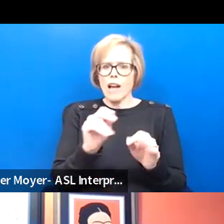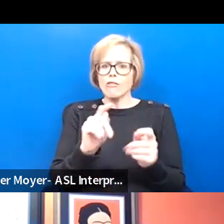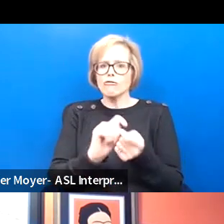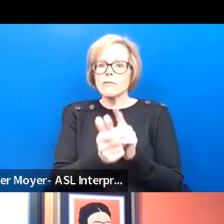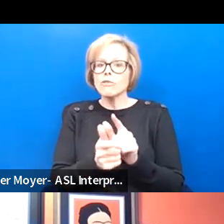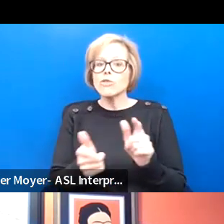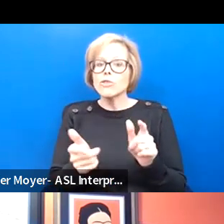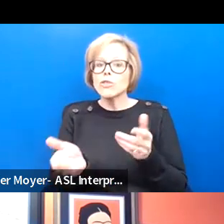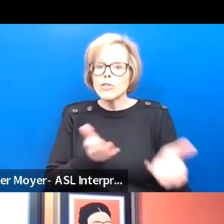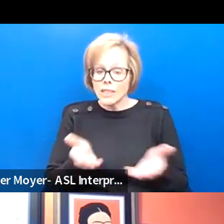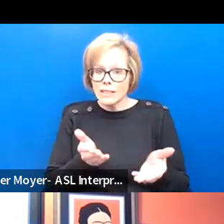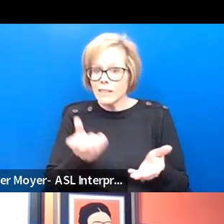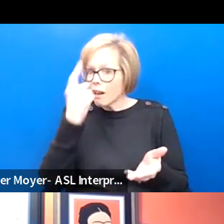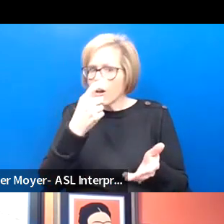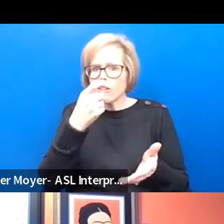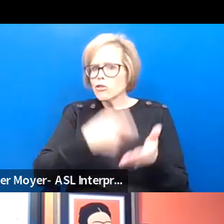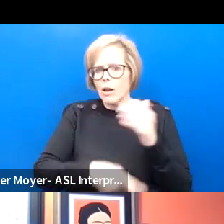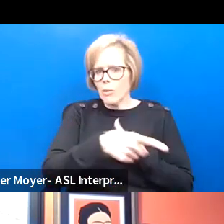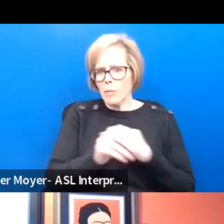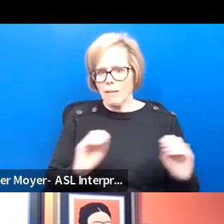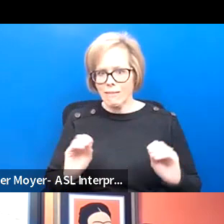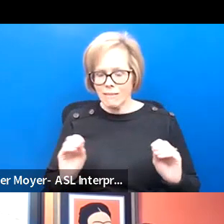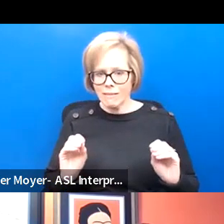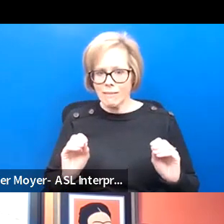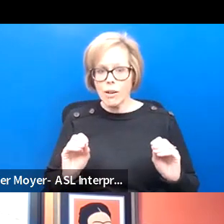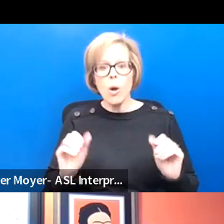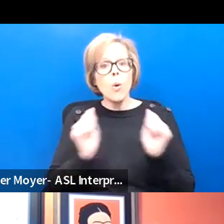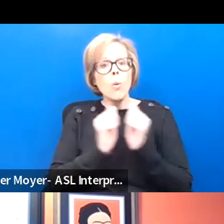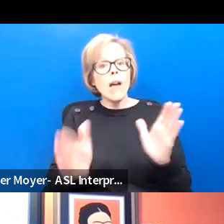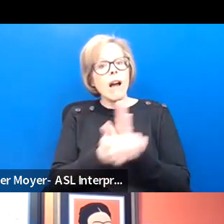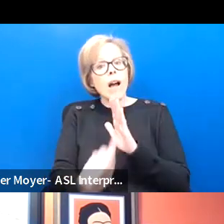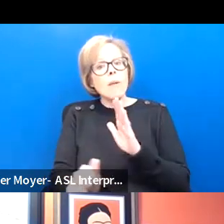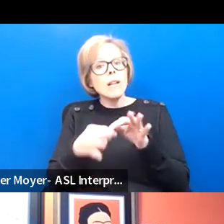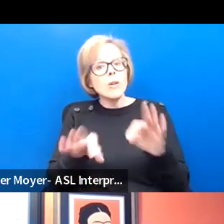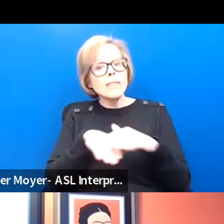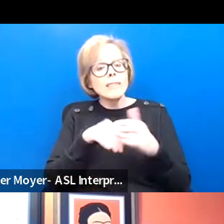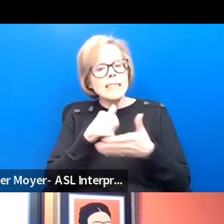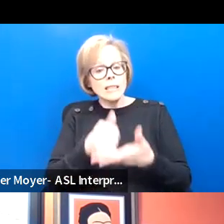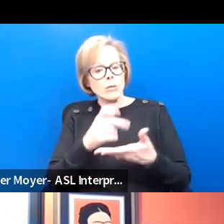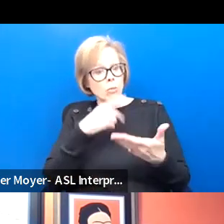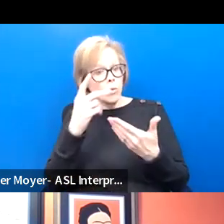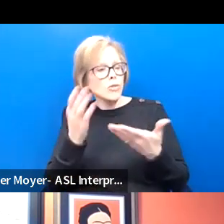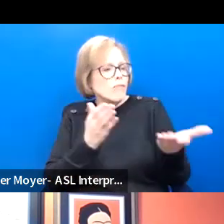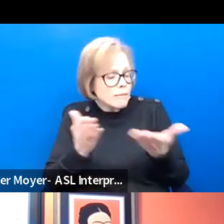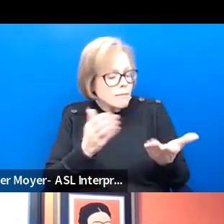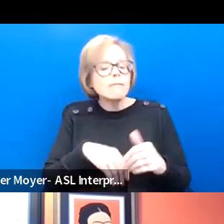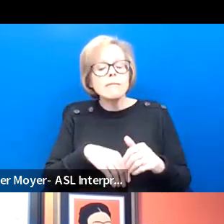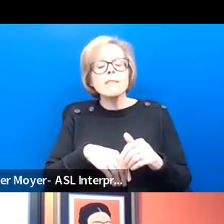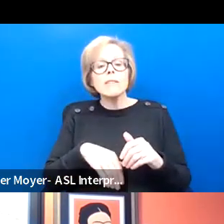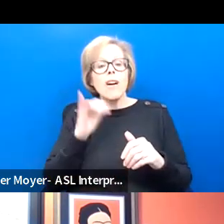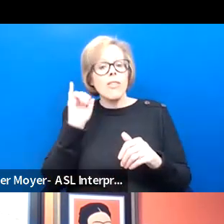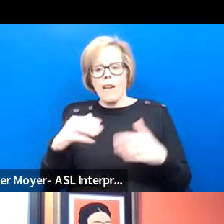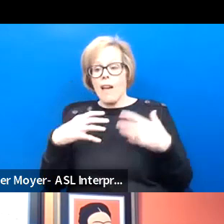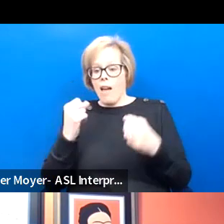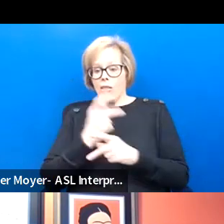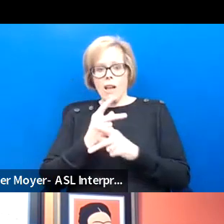services at no cost. And without competent language assistance services, a healthcare organization cannot get the